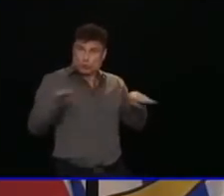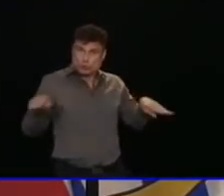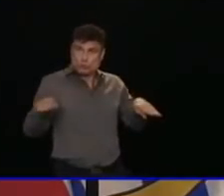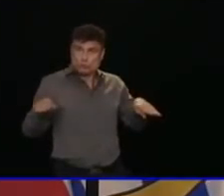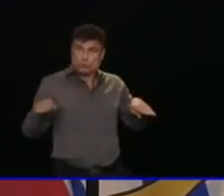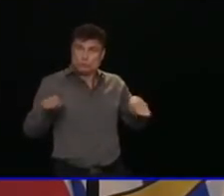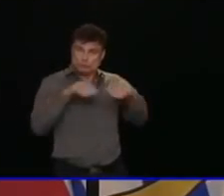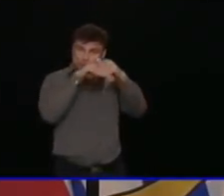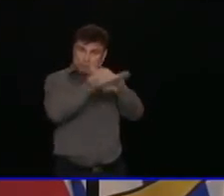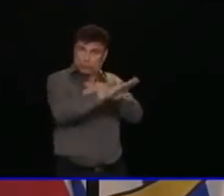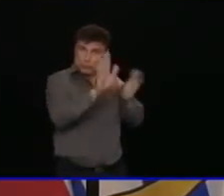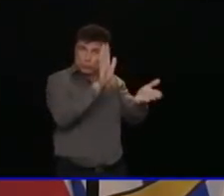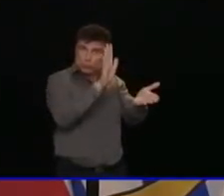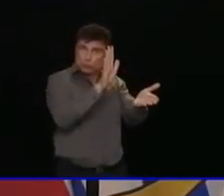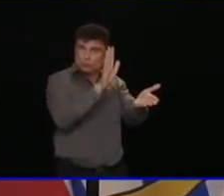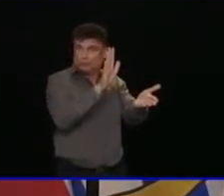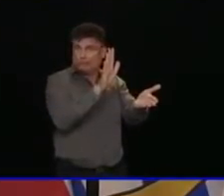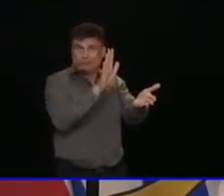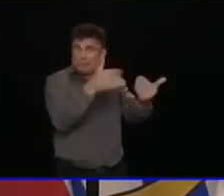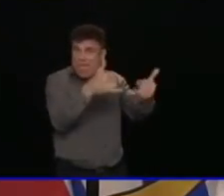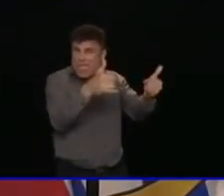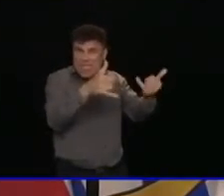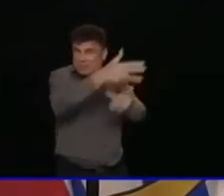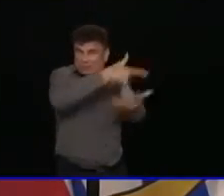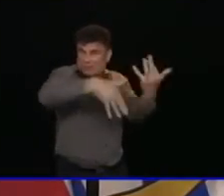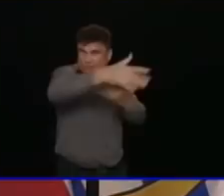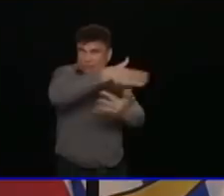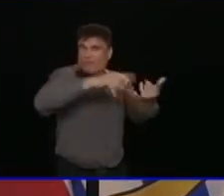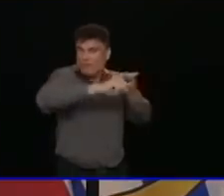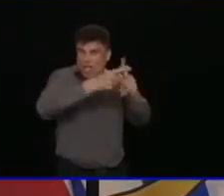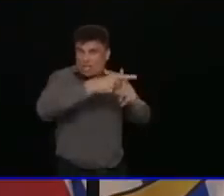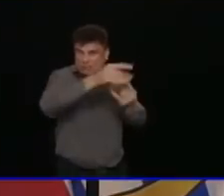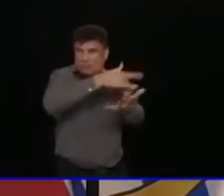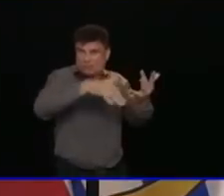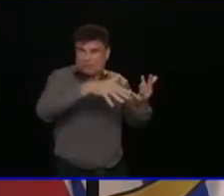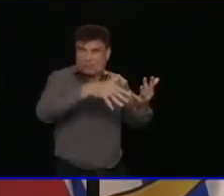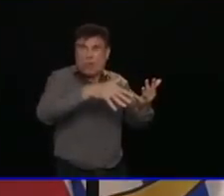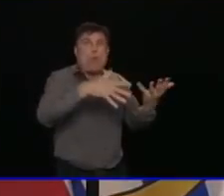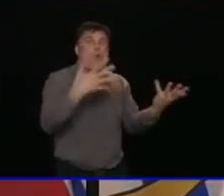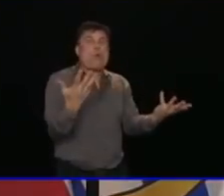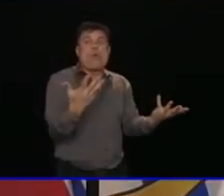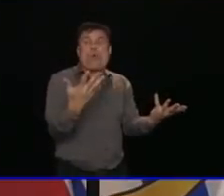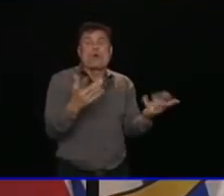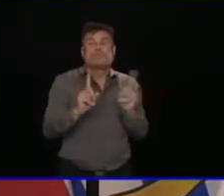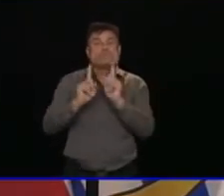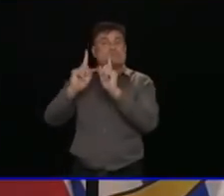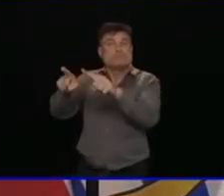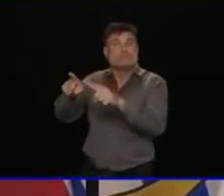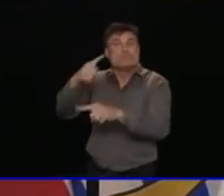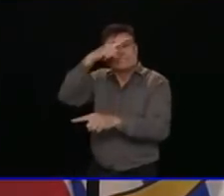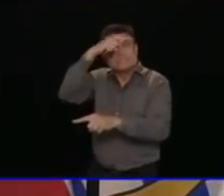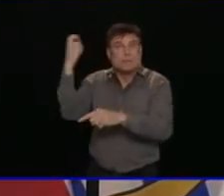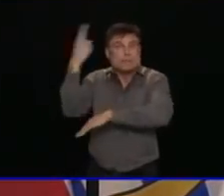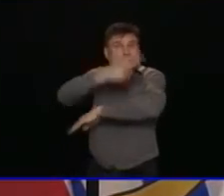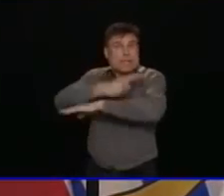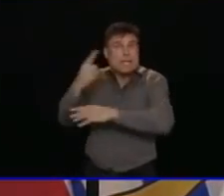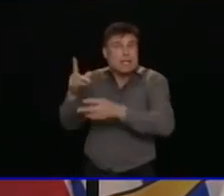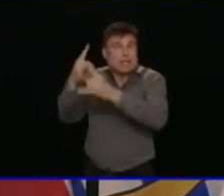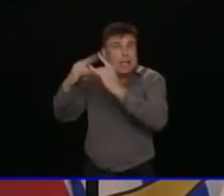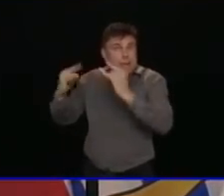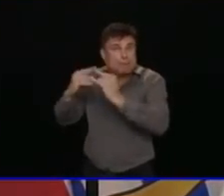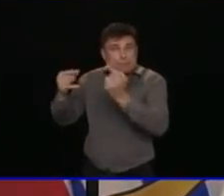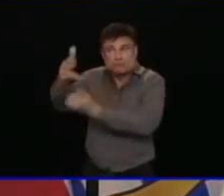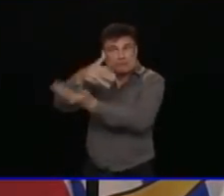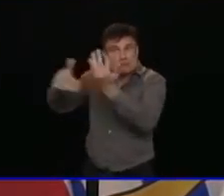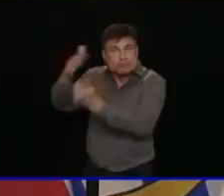them carefully, make sure that they're not sick, that nobody else is sick in that environment, and that they keep their groups small. And that helps protect your family